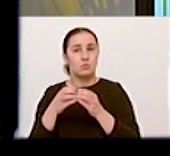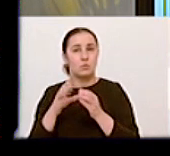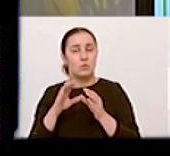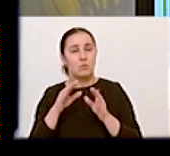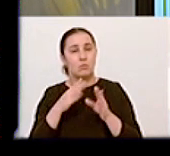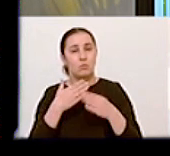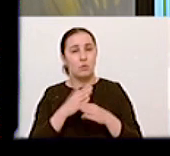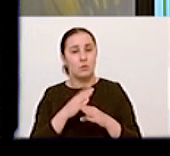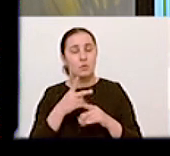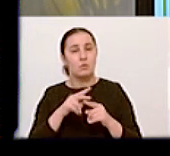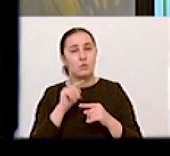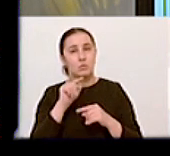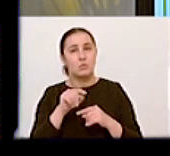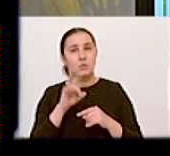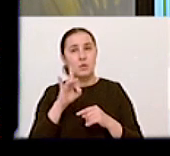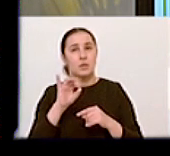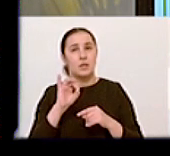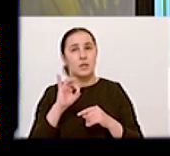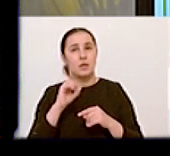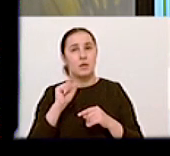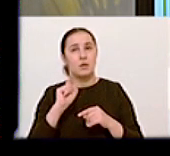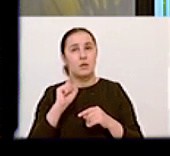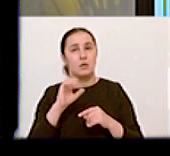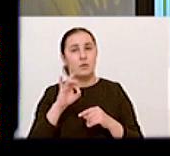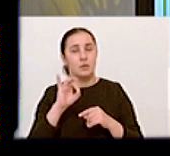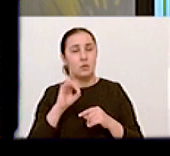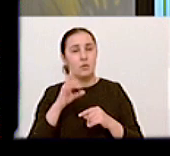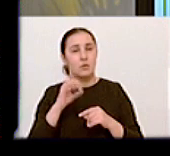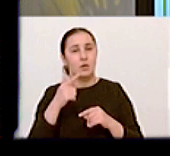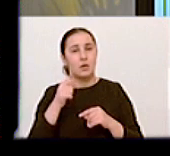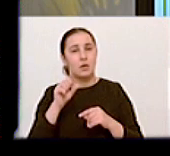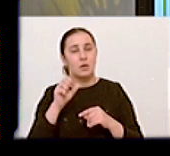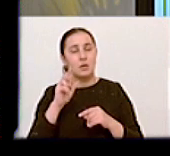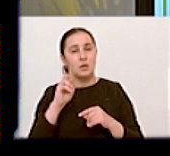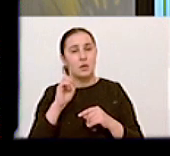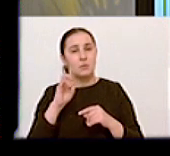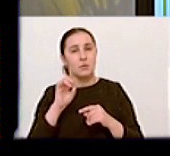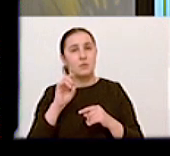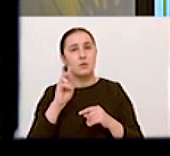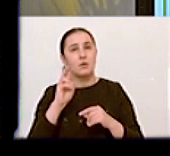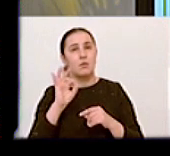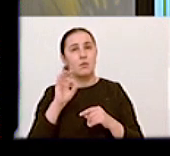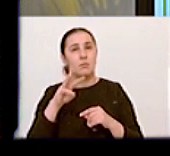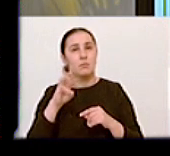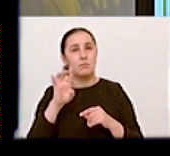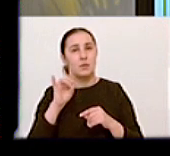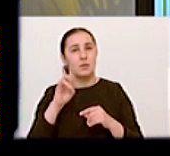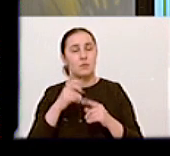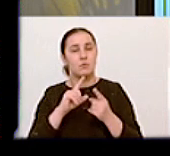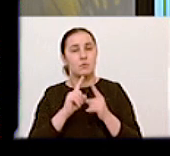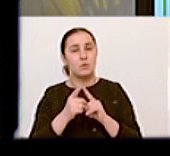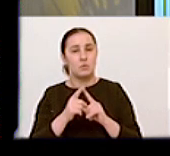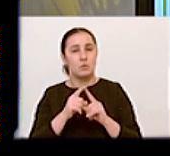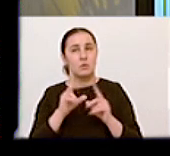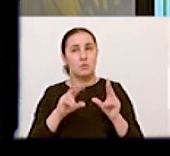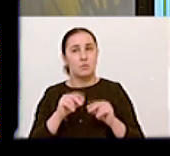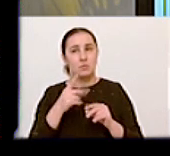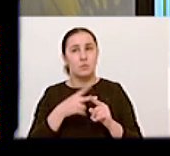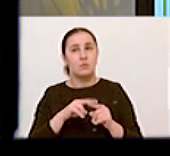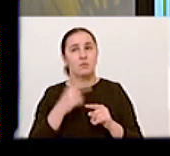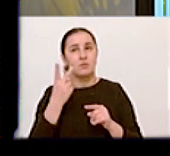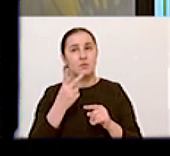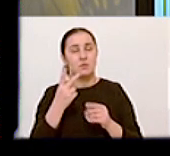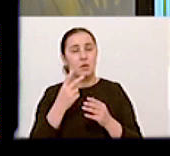bo'linadi. Ular rekombinativ, mutatsion hamda kombinativ o'zgaruvchanlik hisoblanadi.